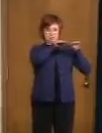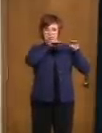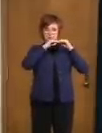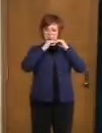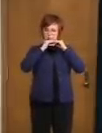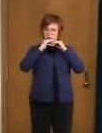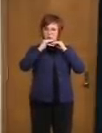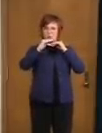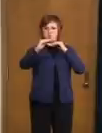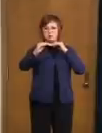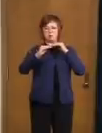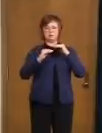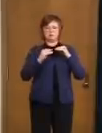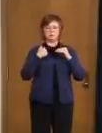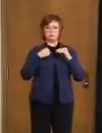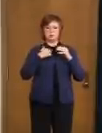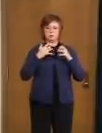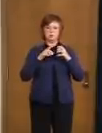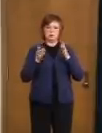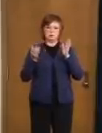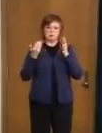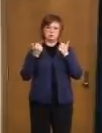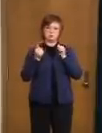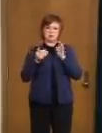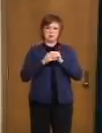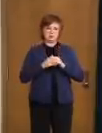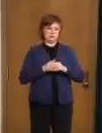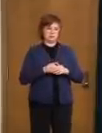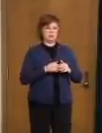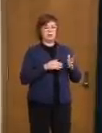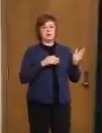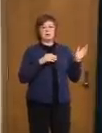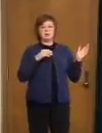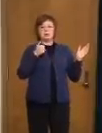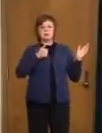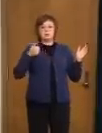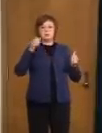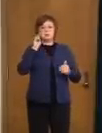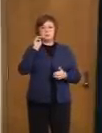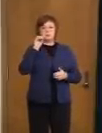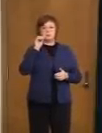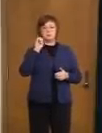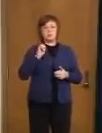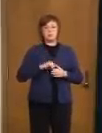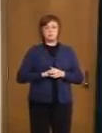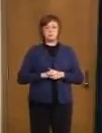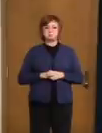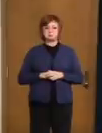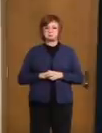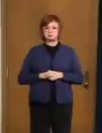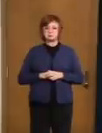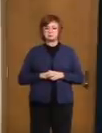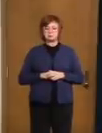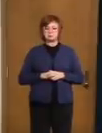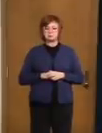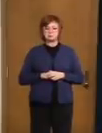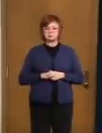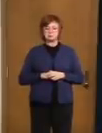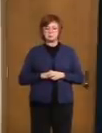measures that we have in place now. I'd maybe just add a couple of items to that. To further